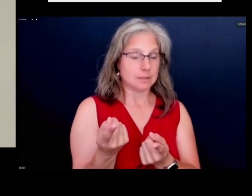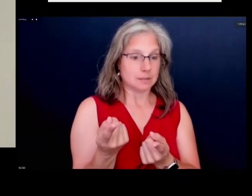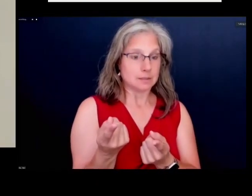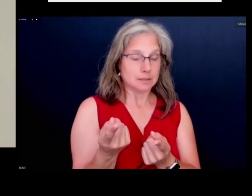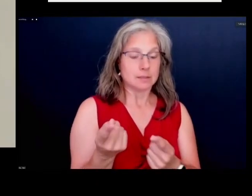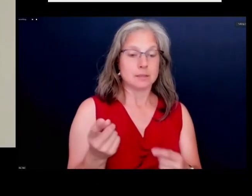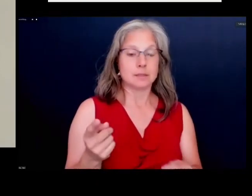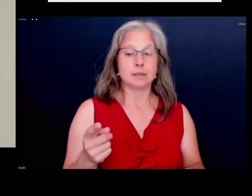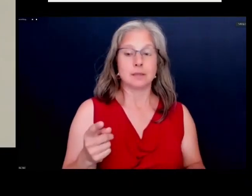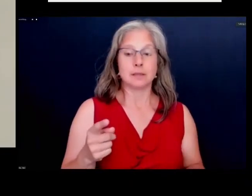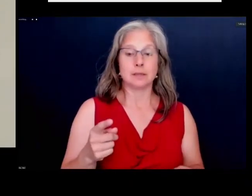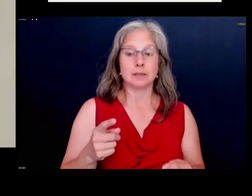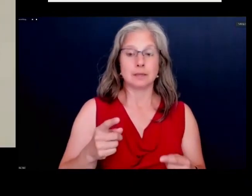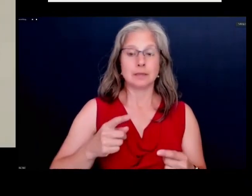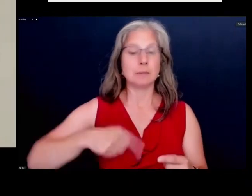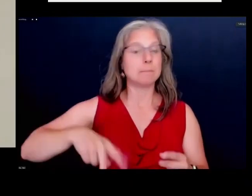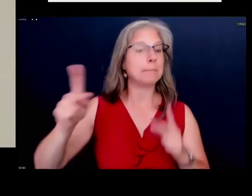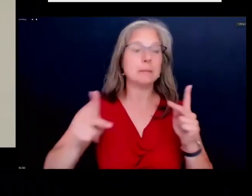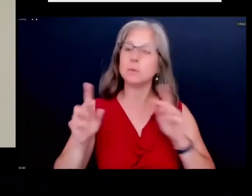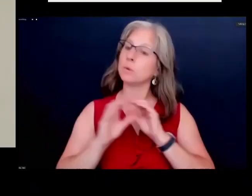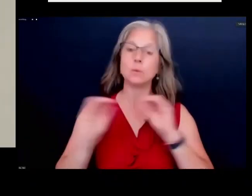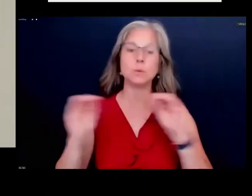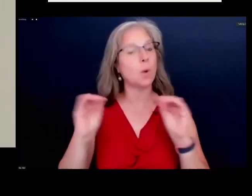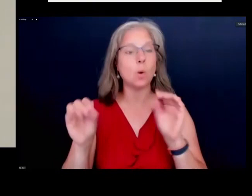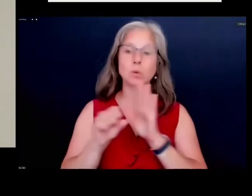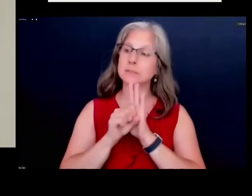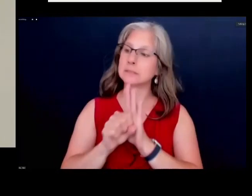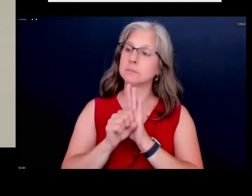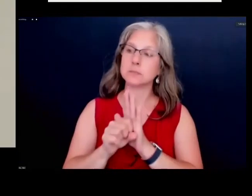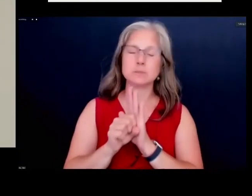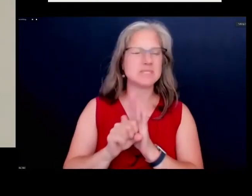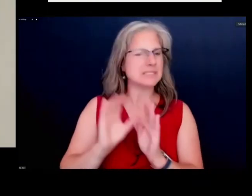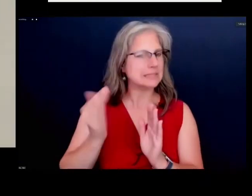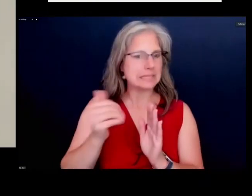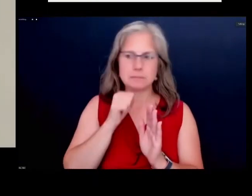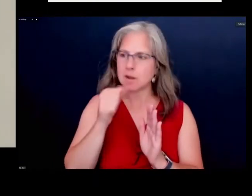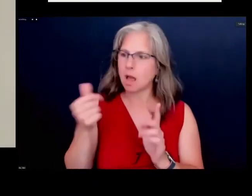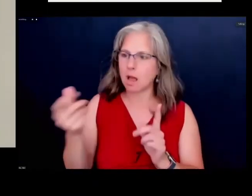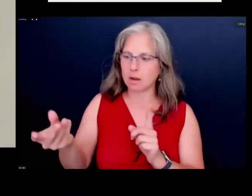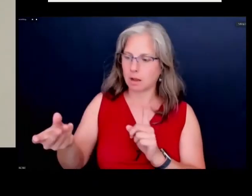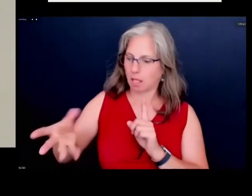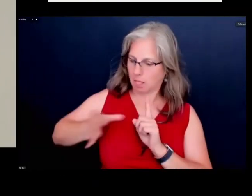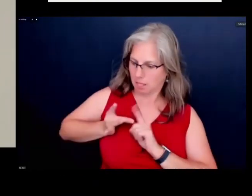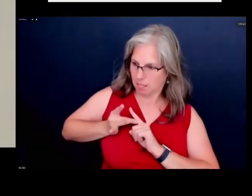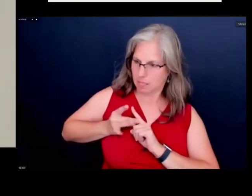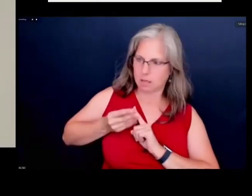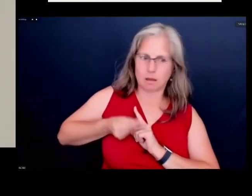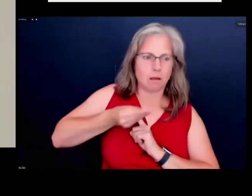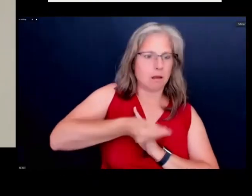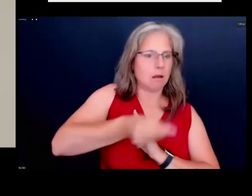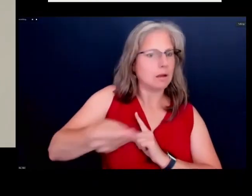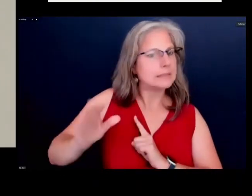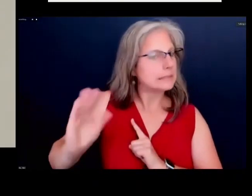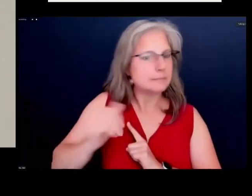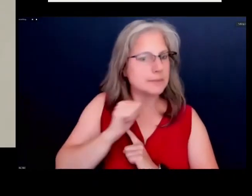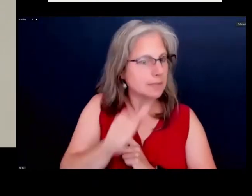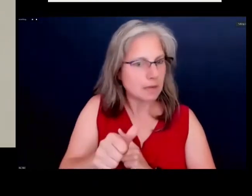that asymptomatic vaccinated people do not seem to spread the virus.